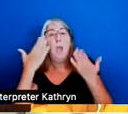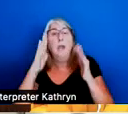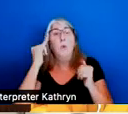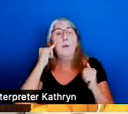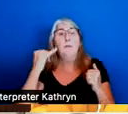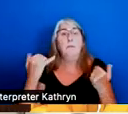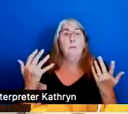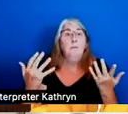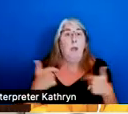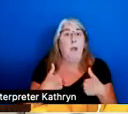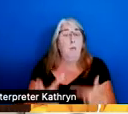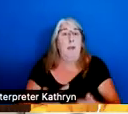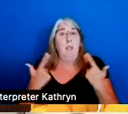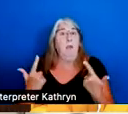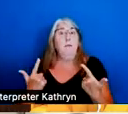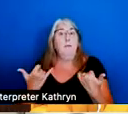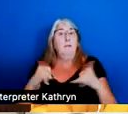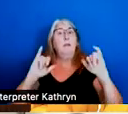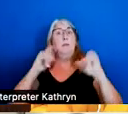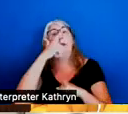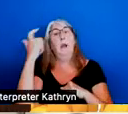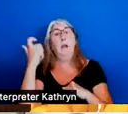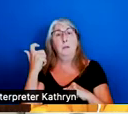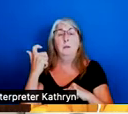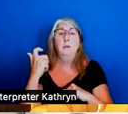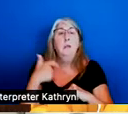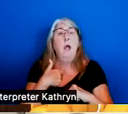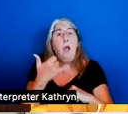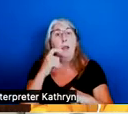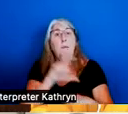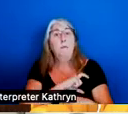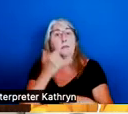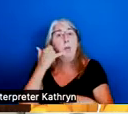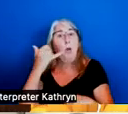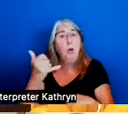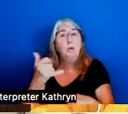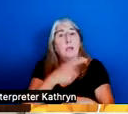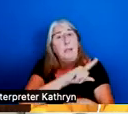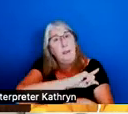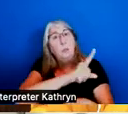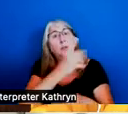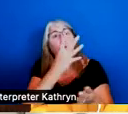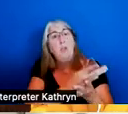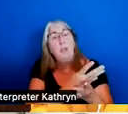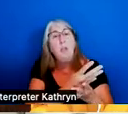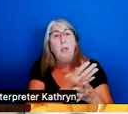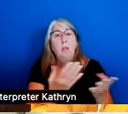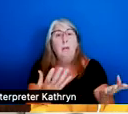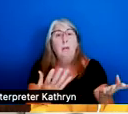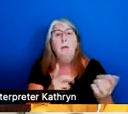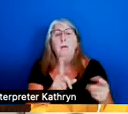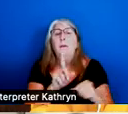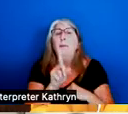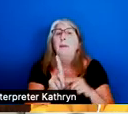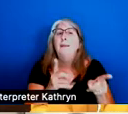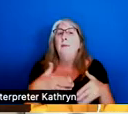be alive because I called the police and he went to jail. But he was